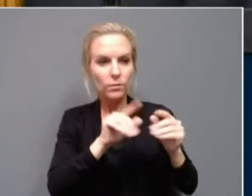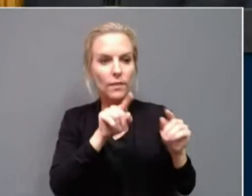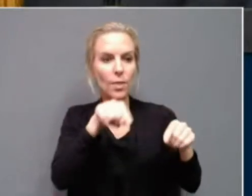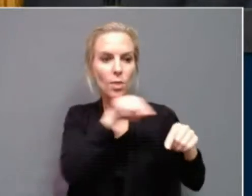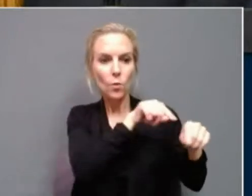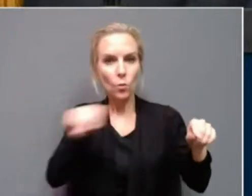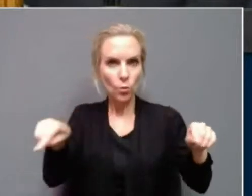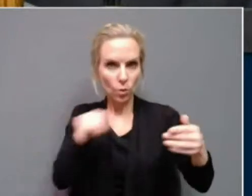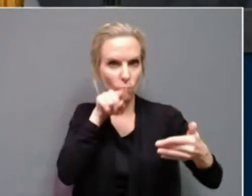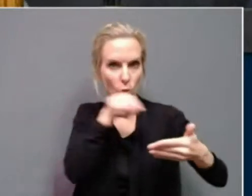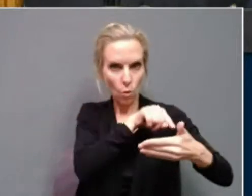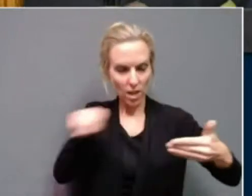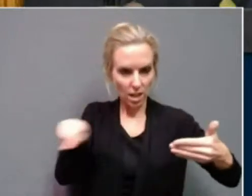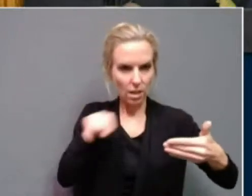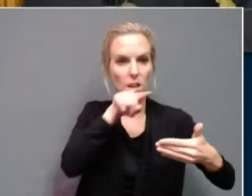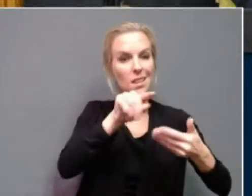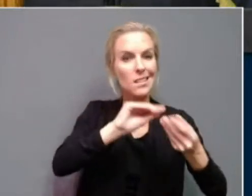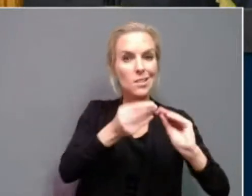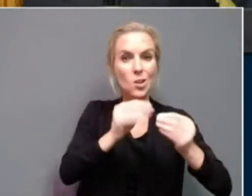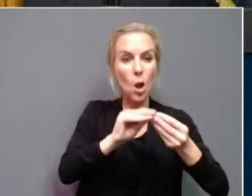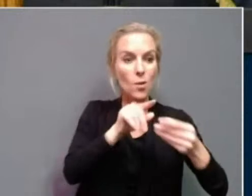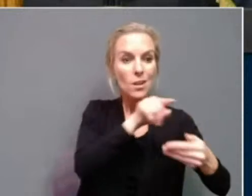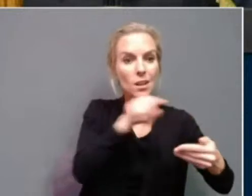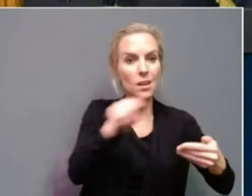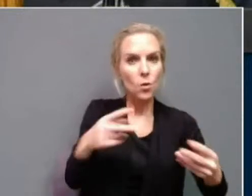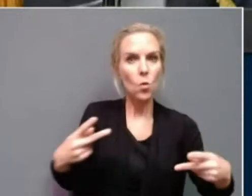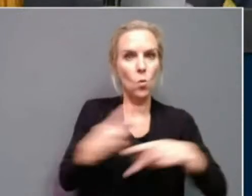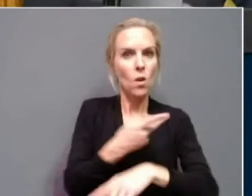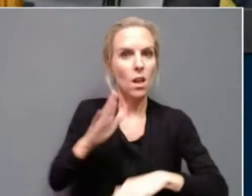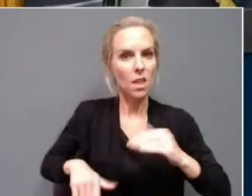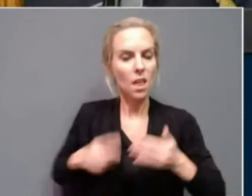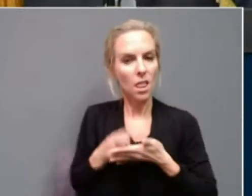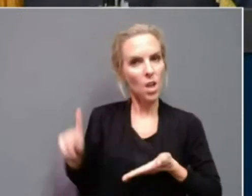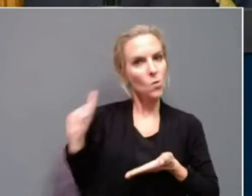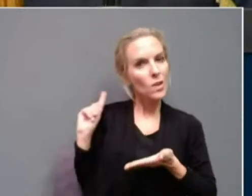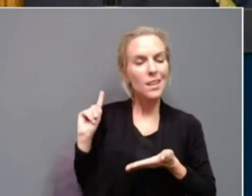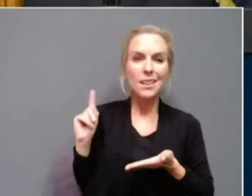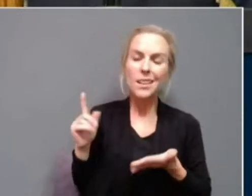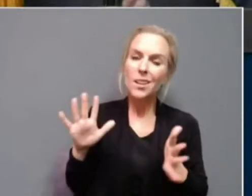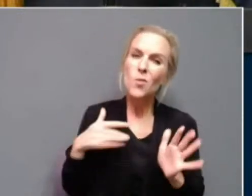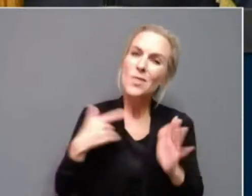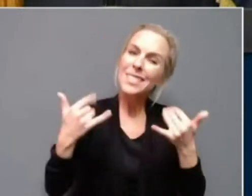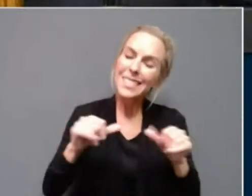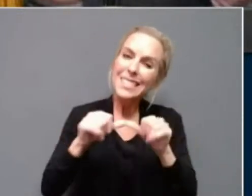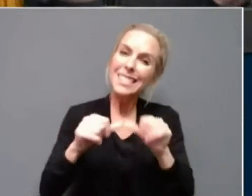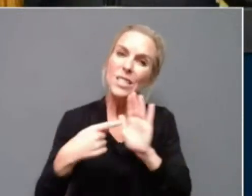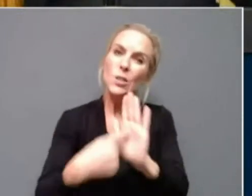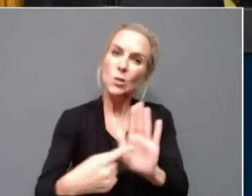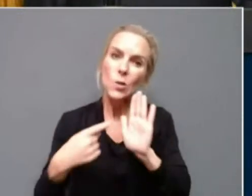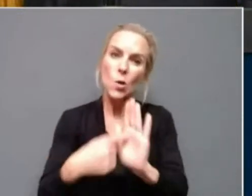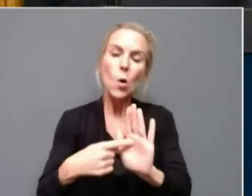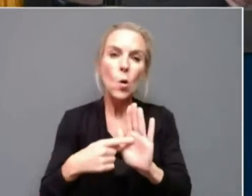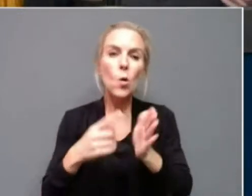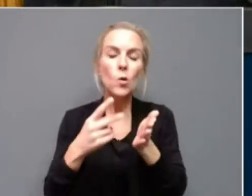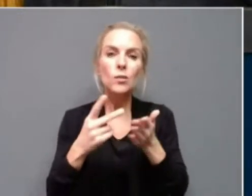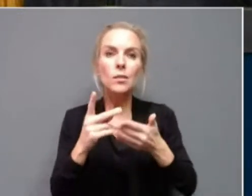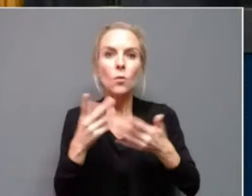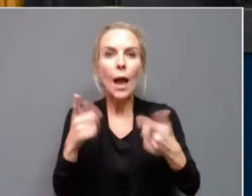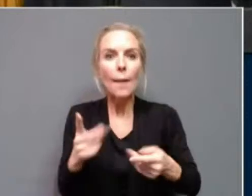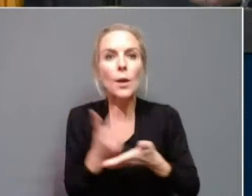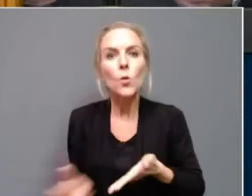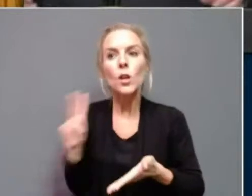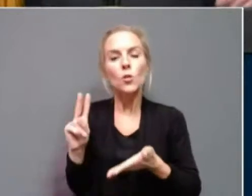numbers that are even worse than the week before. And we keep trying to show, you know, what's happening over 2 weeks, doubling